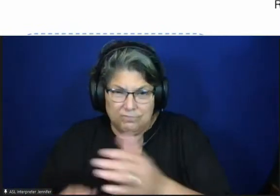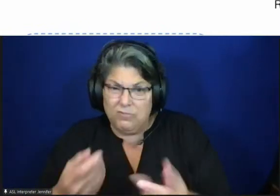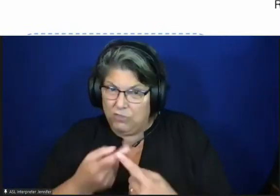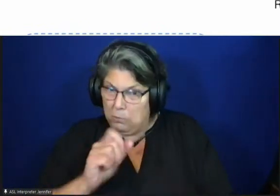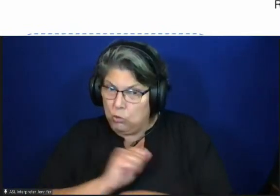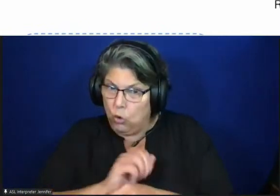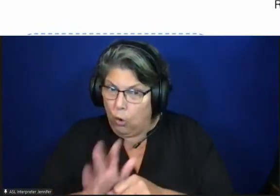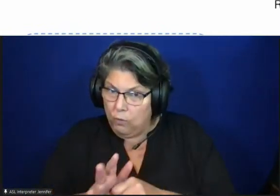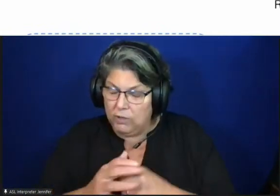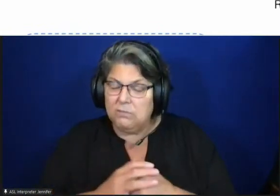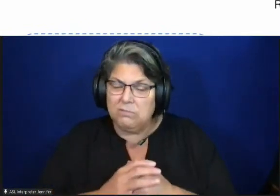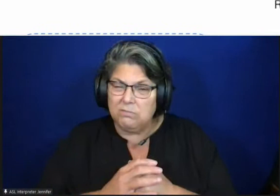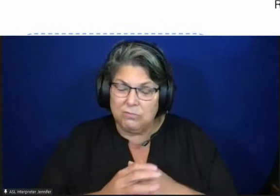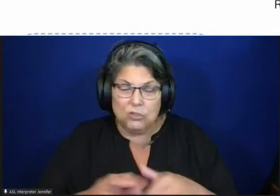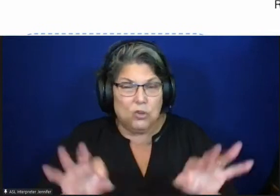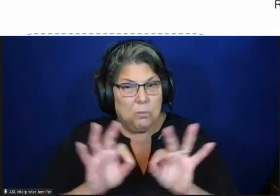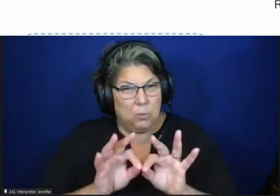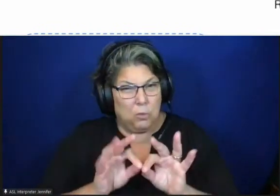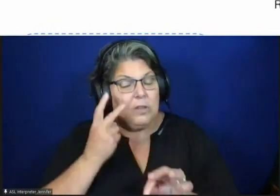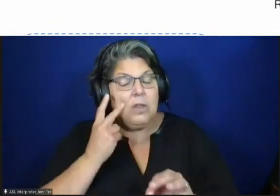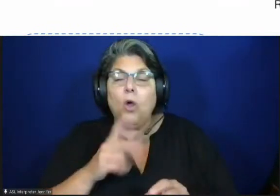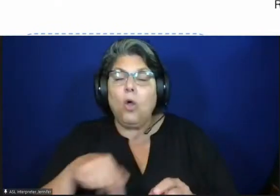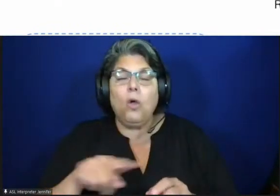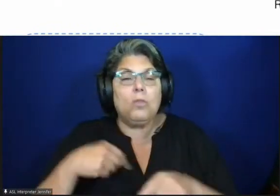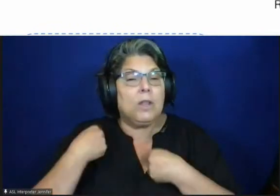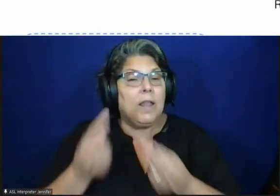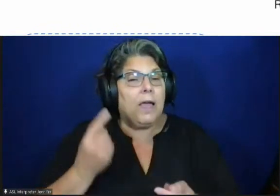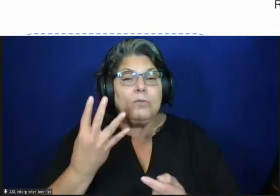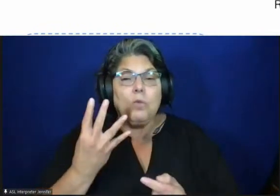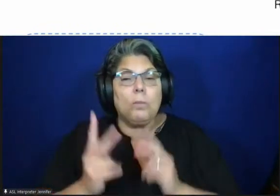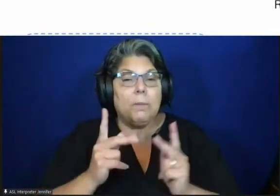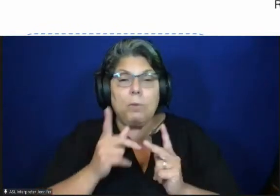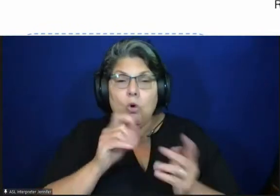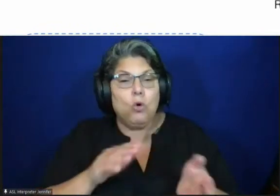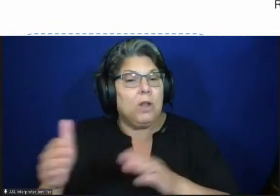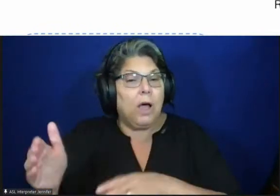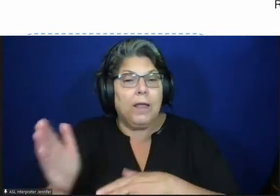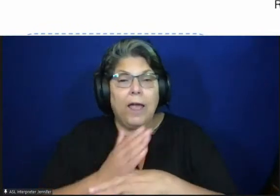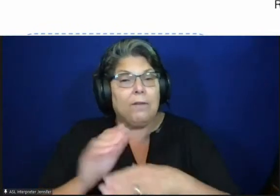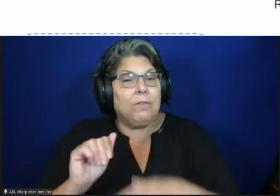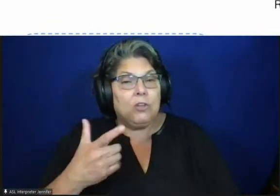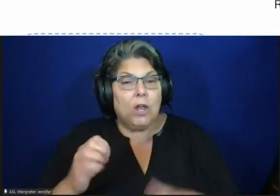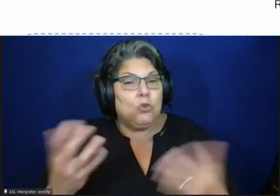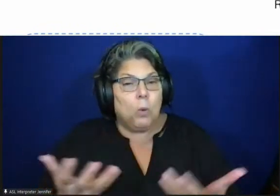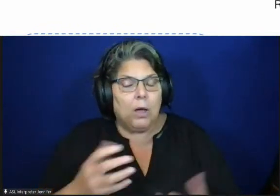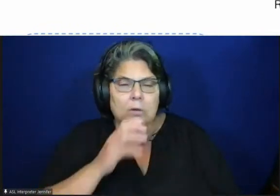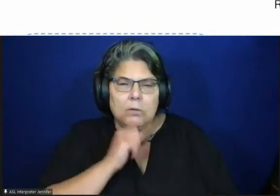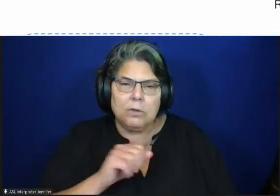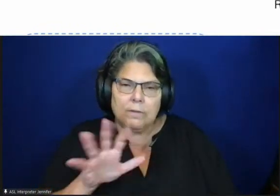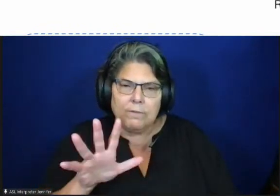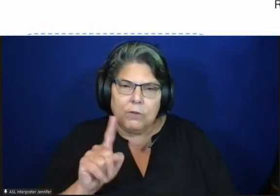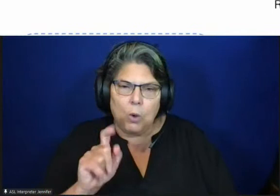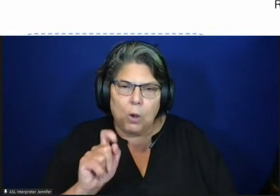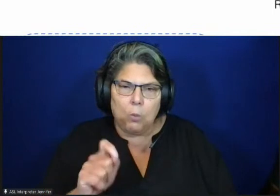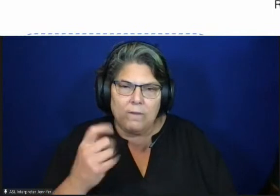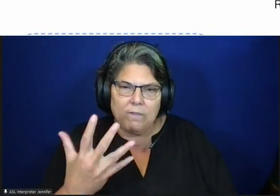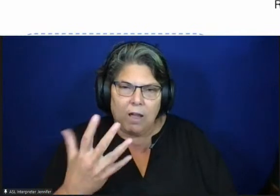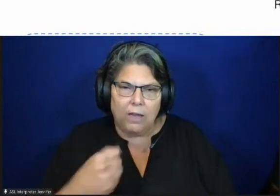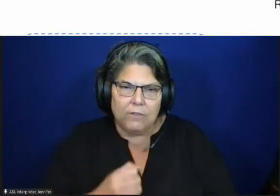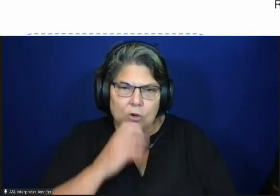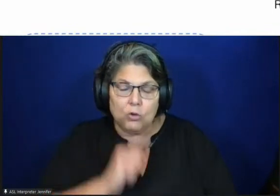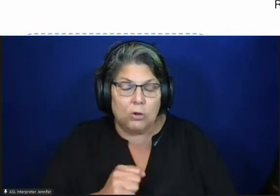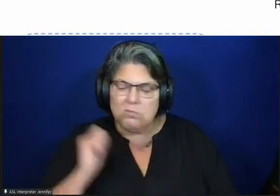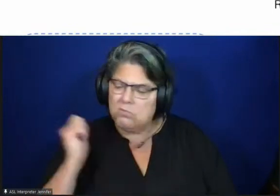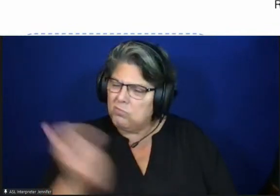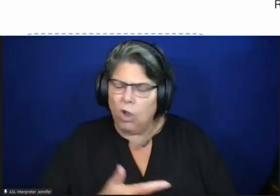good to look at the average age of the last 4 people who passed away was 51.5 years old and all